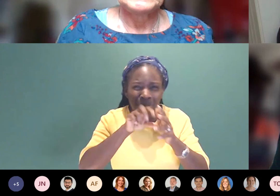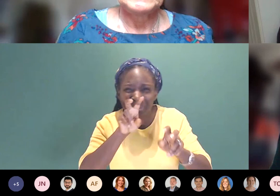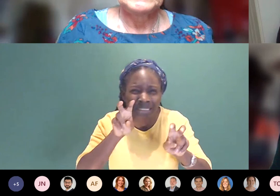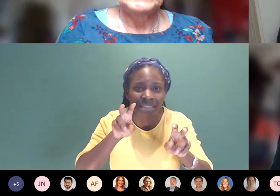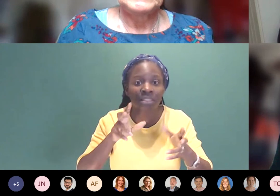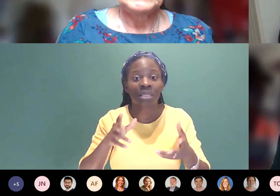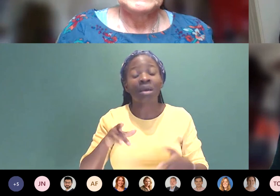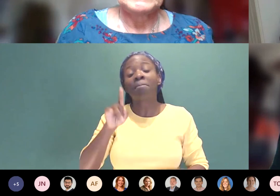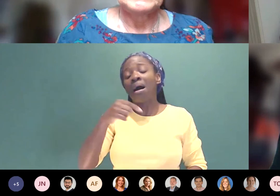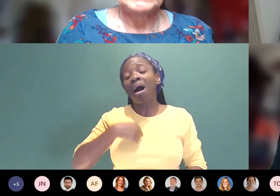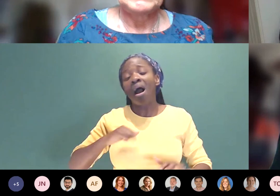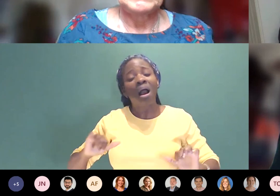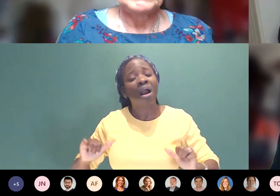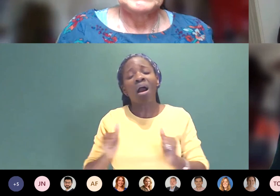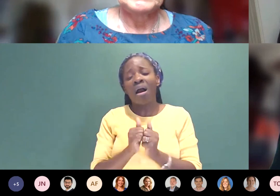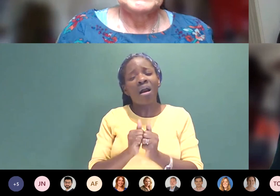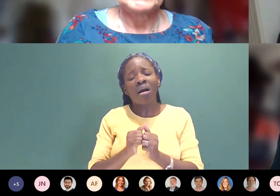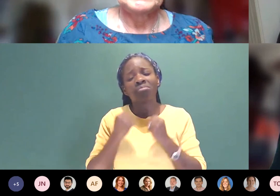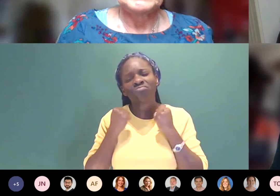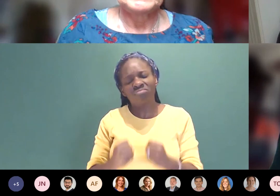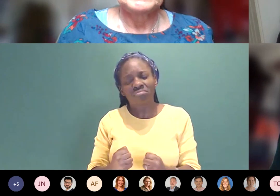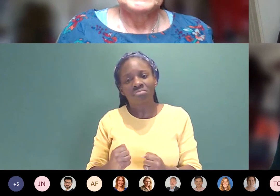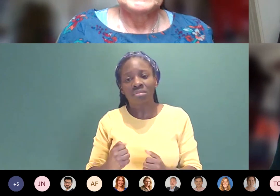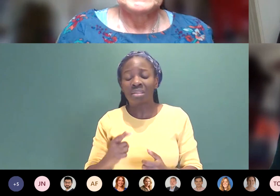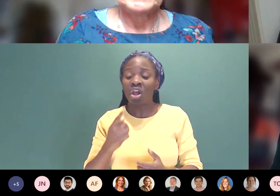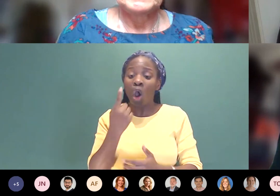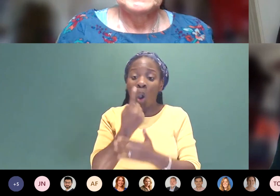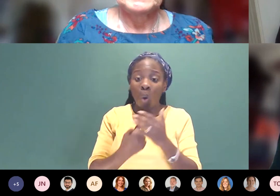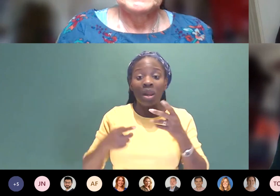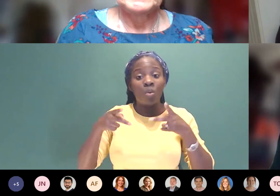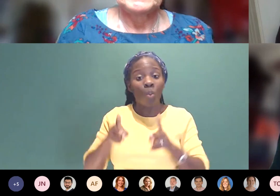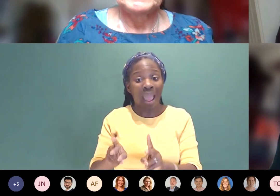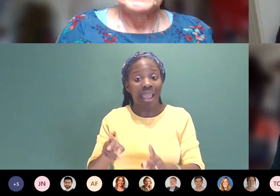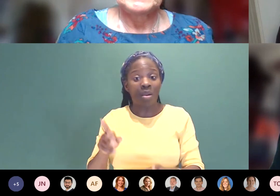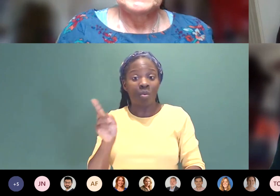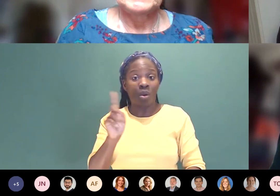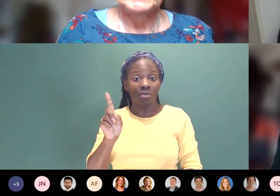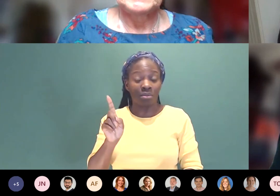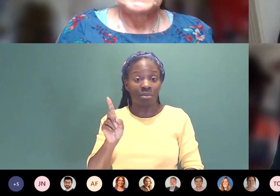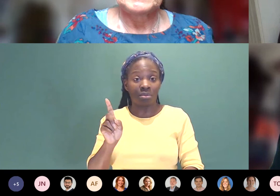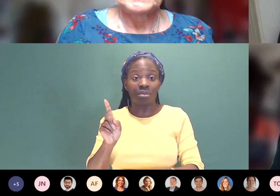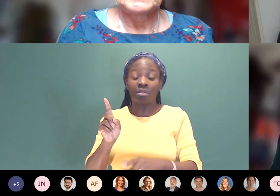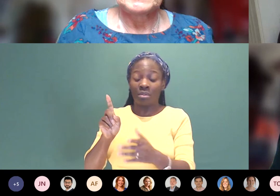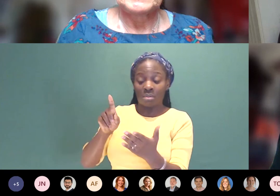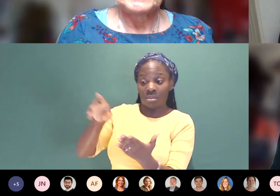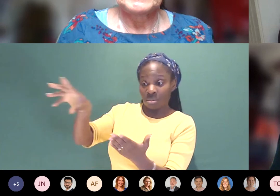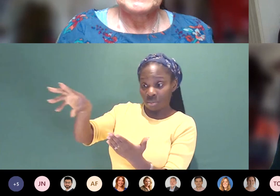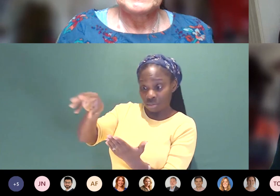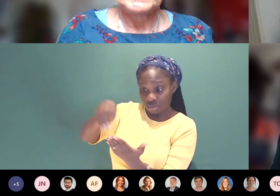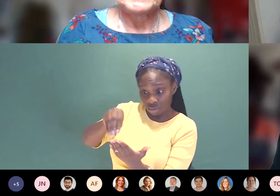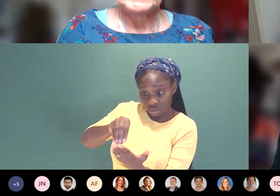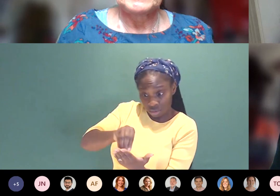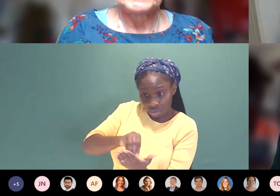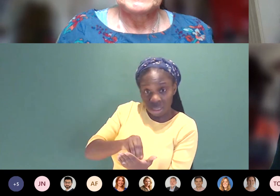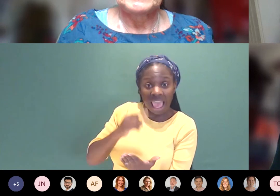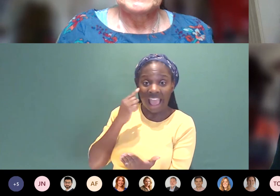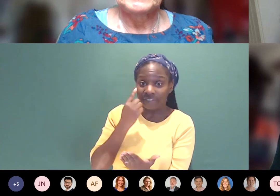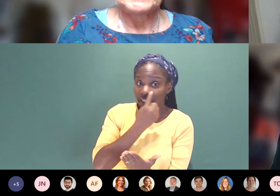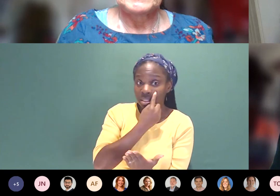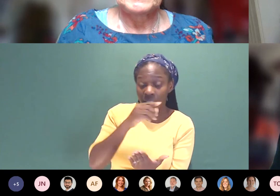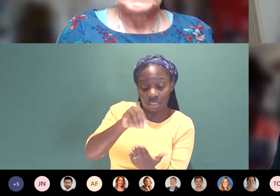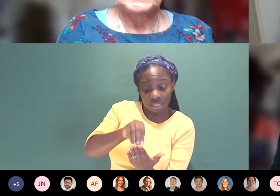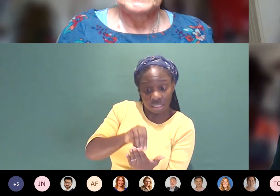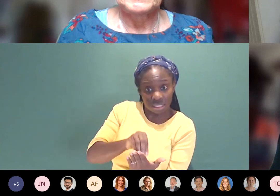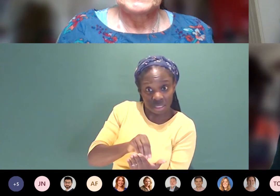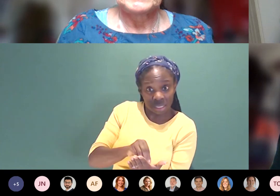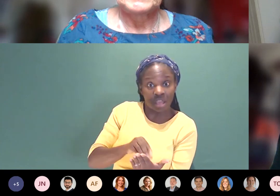you wholeheartedly, and the only way to do this, I think, is to take the evidence, the scientifically based evidence that we've got